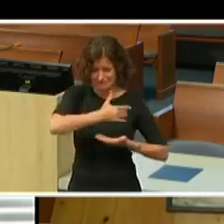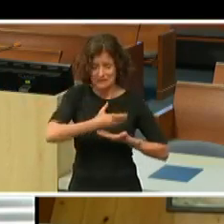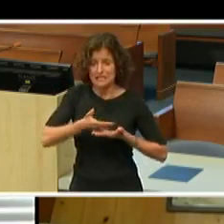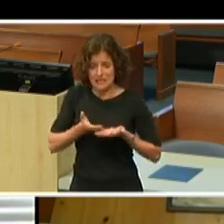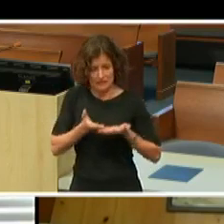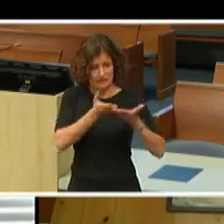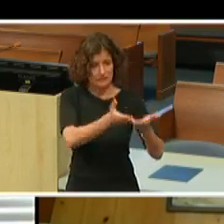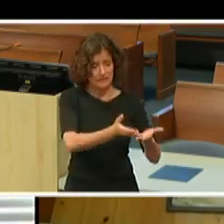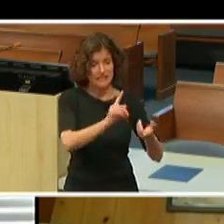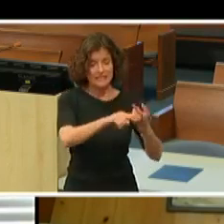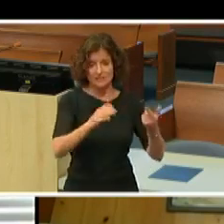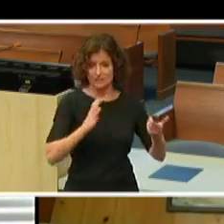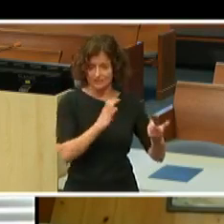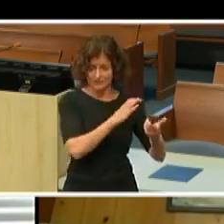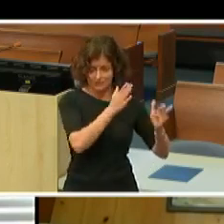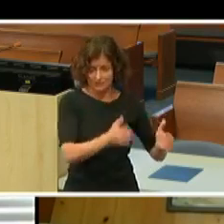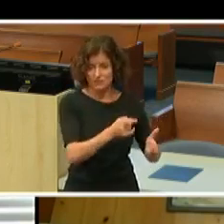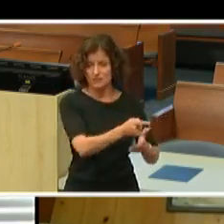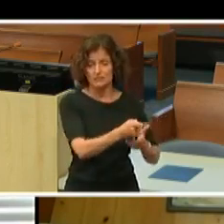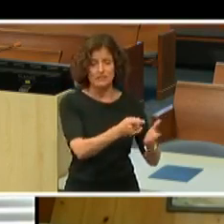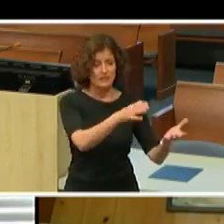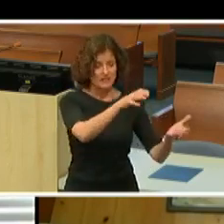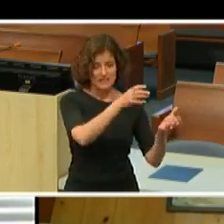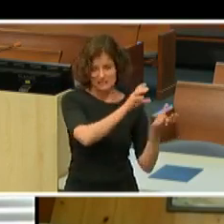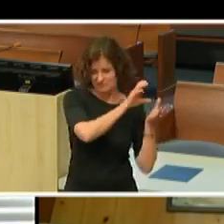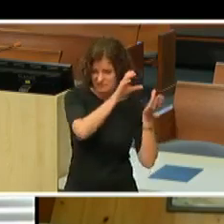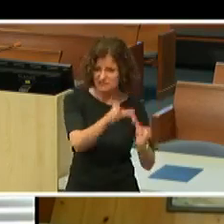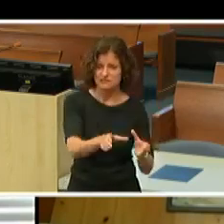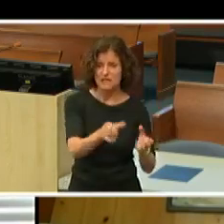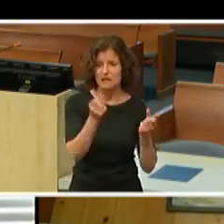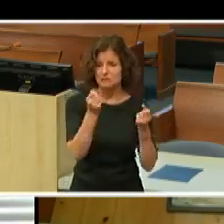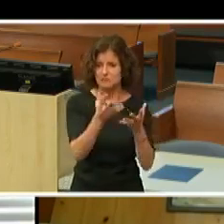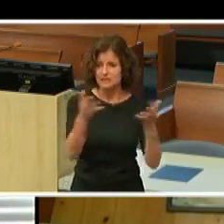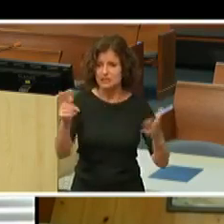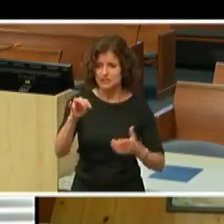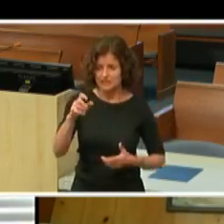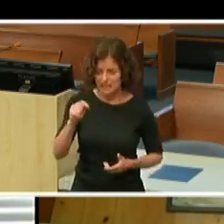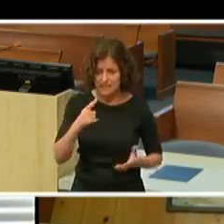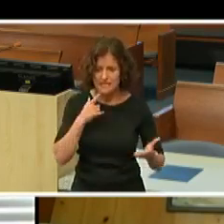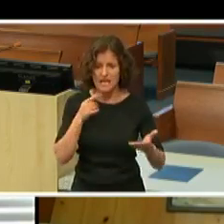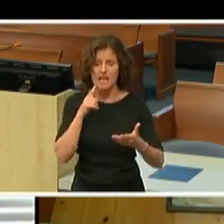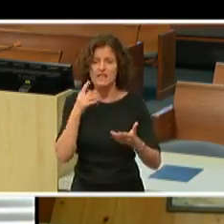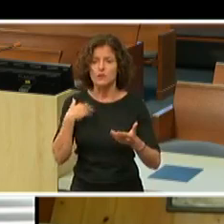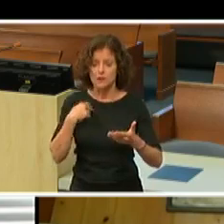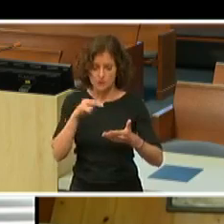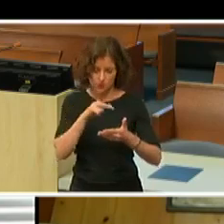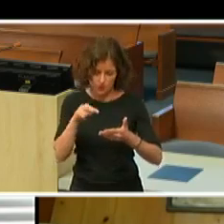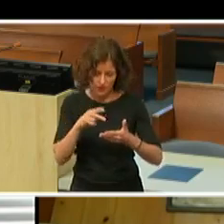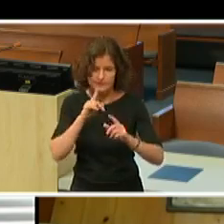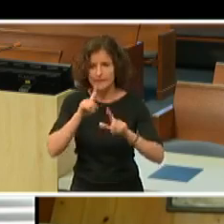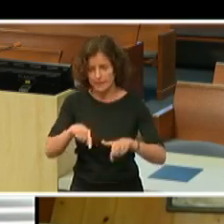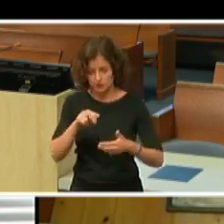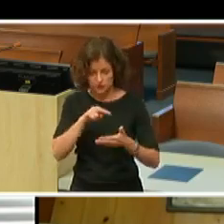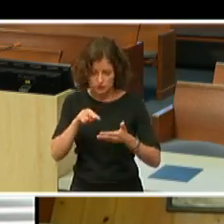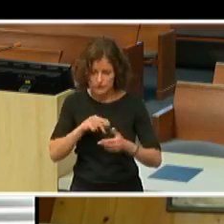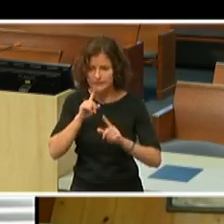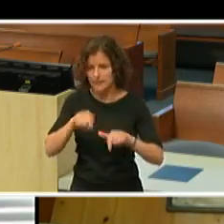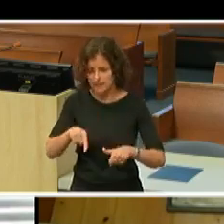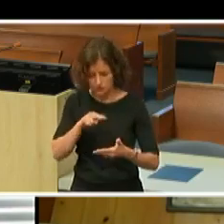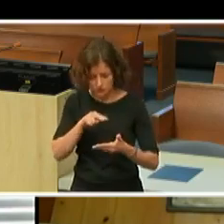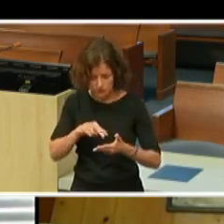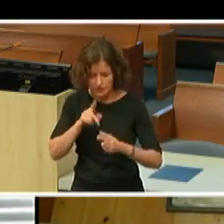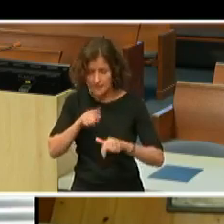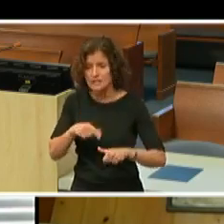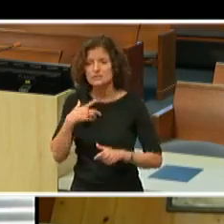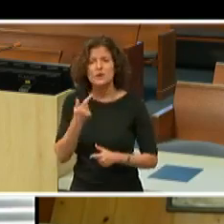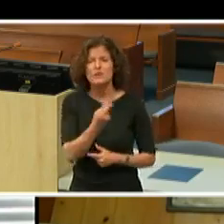give it to us as a dump of text that then we will spend the time to read. And so it has a